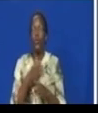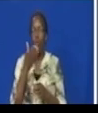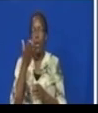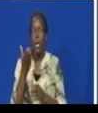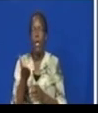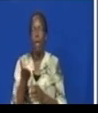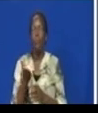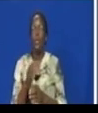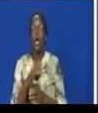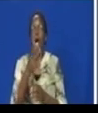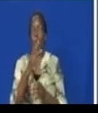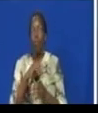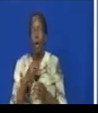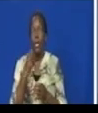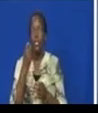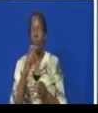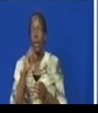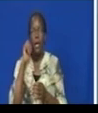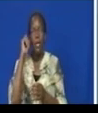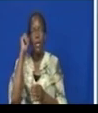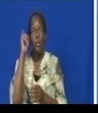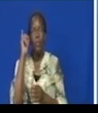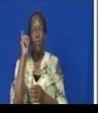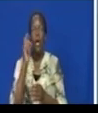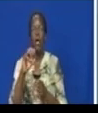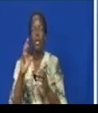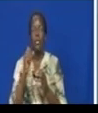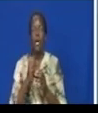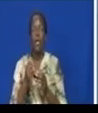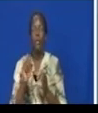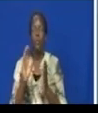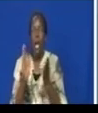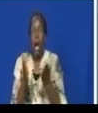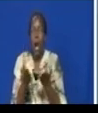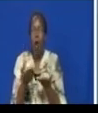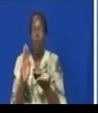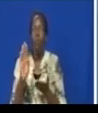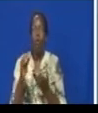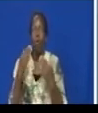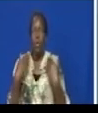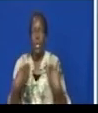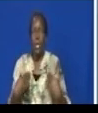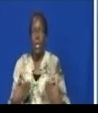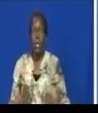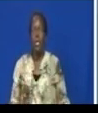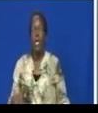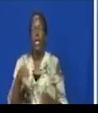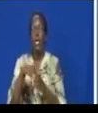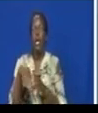are what I prepared for you. One needs to understand how bodies in circular motions move.